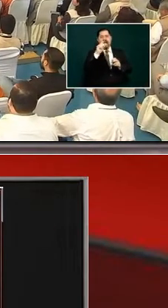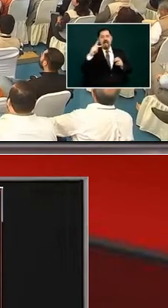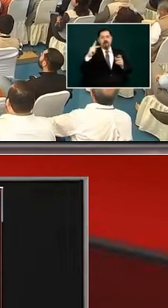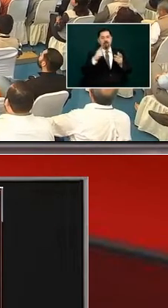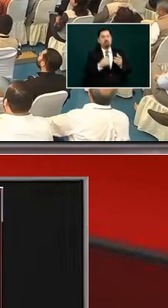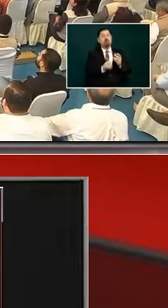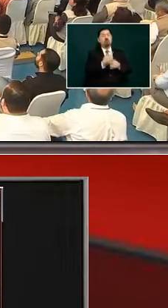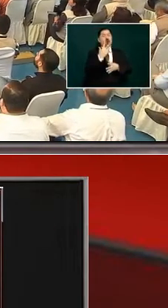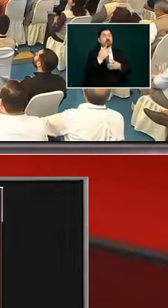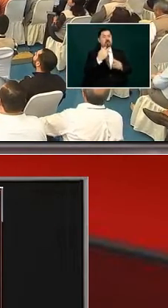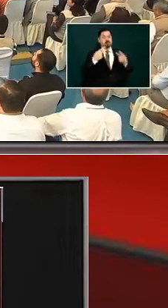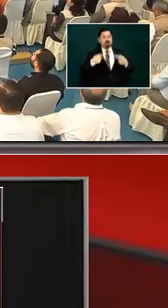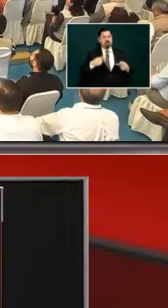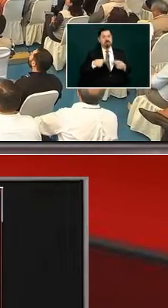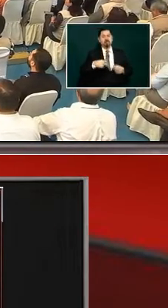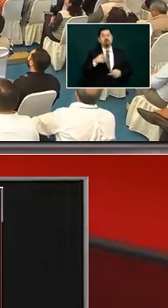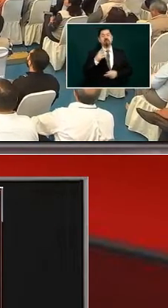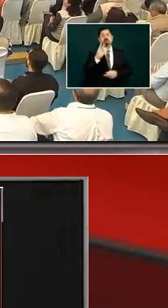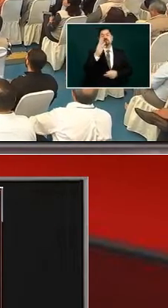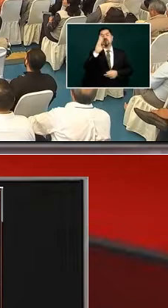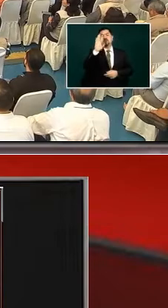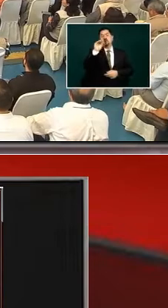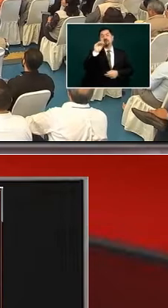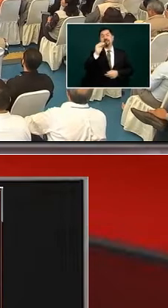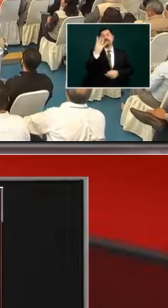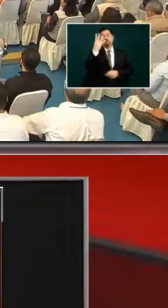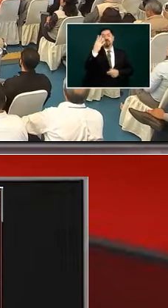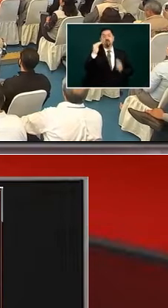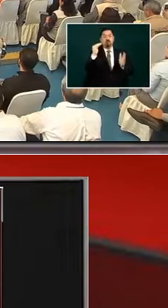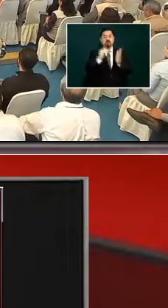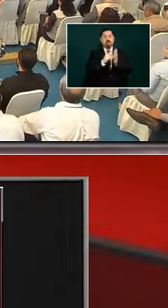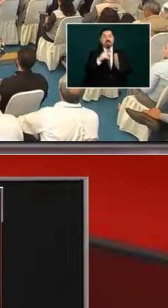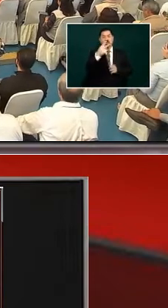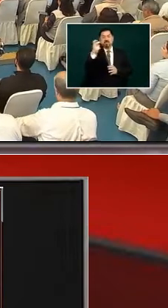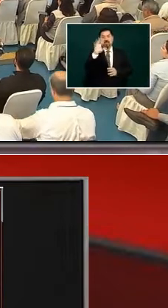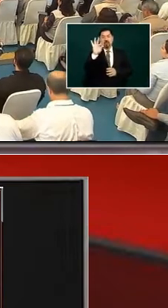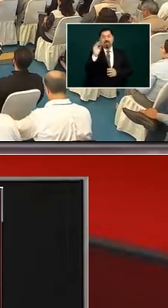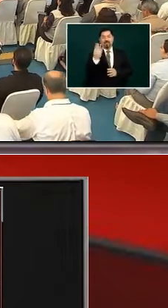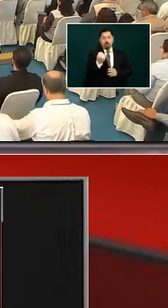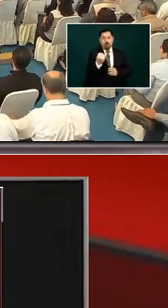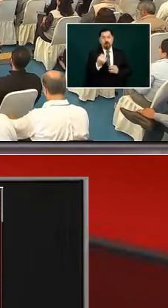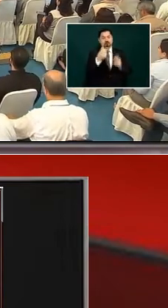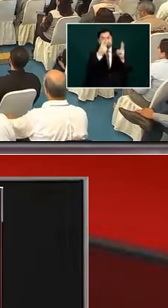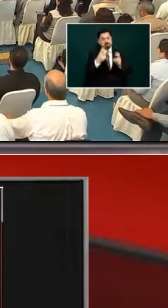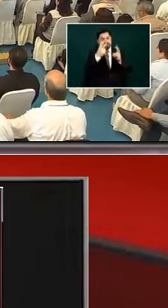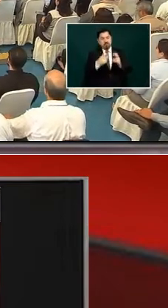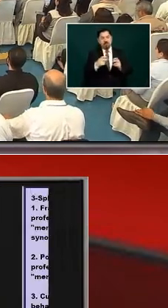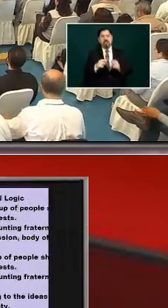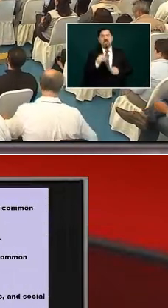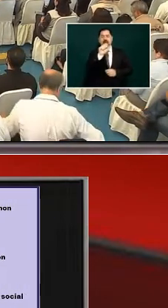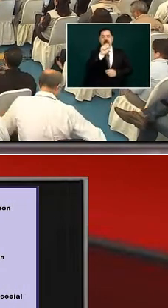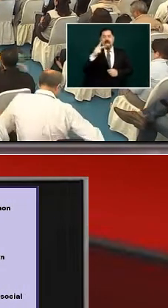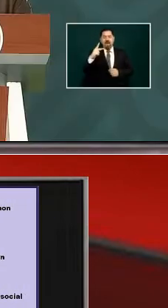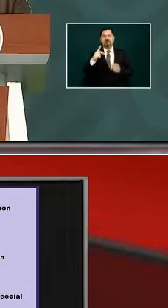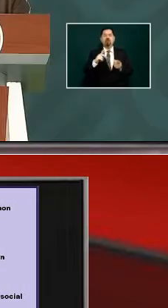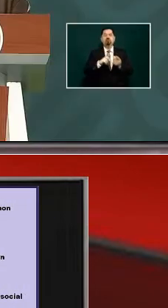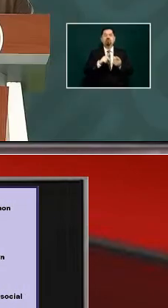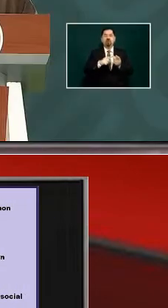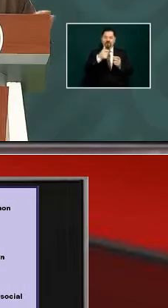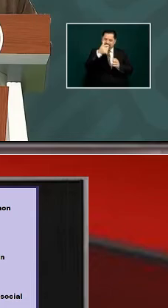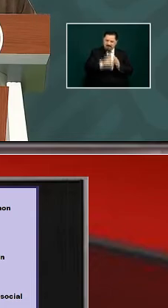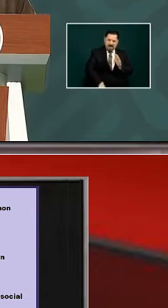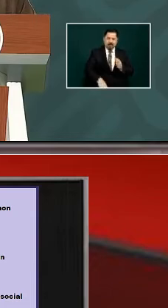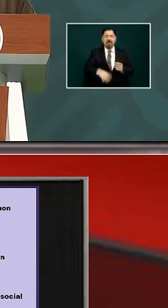so there's ninety four thousand people that have complained through the